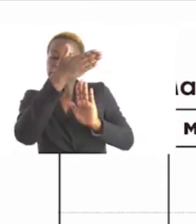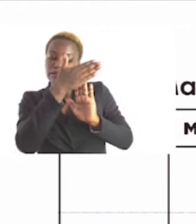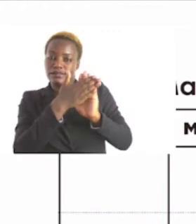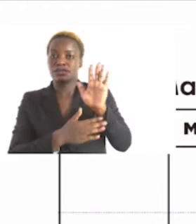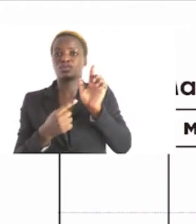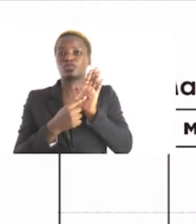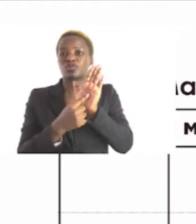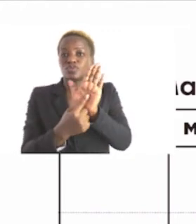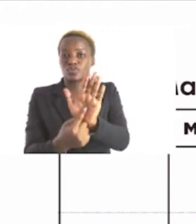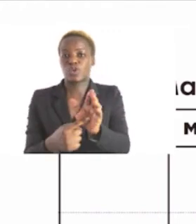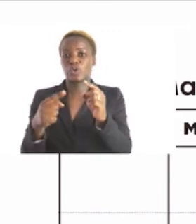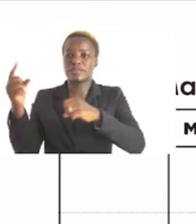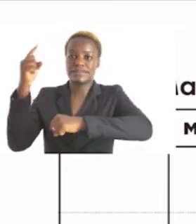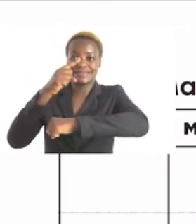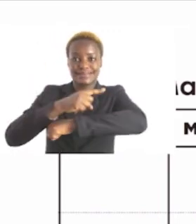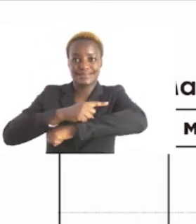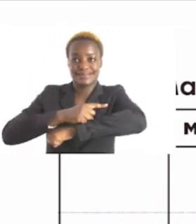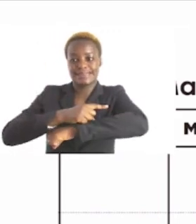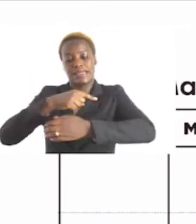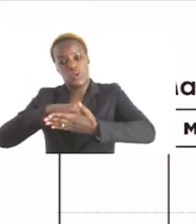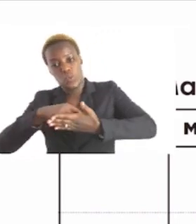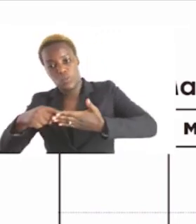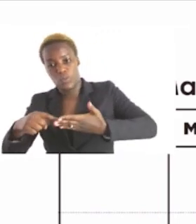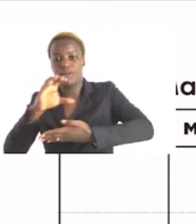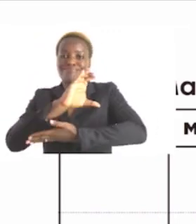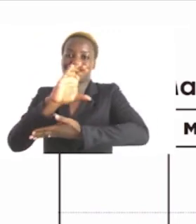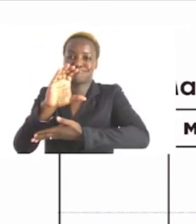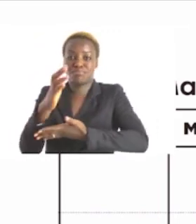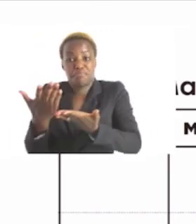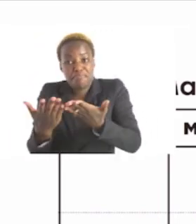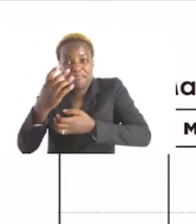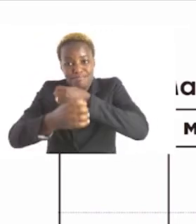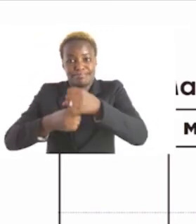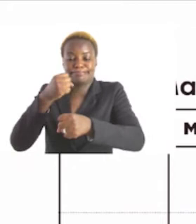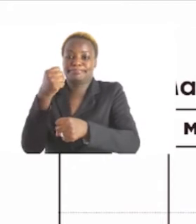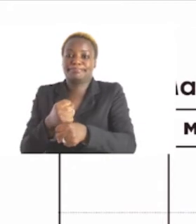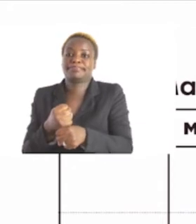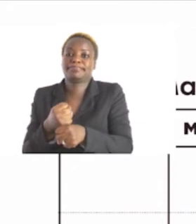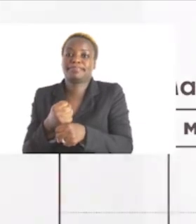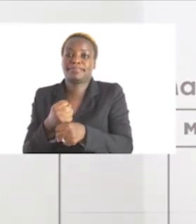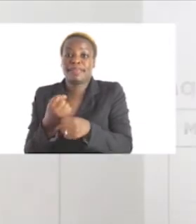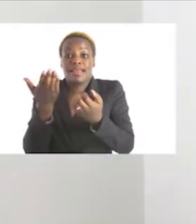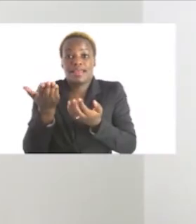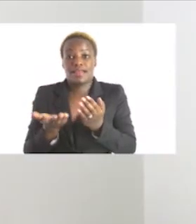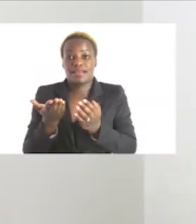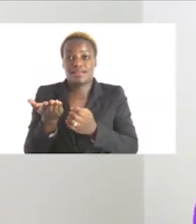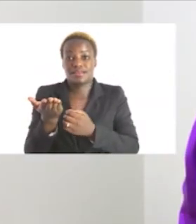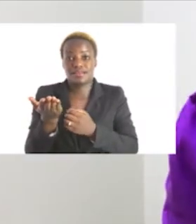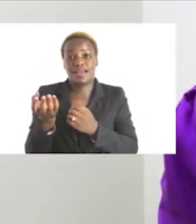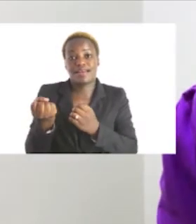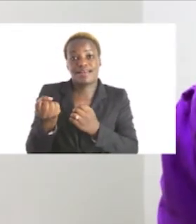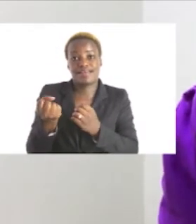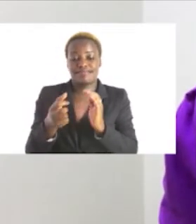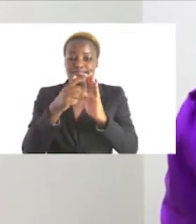that shows the days, weeks, months of the year. And now here I have